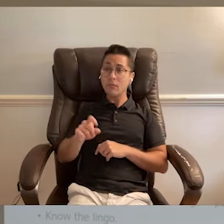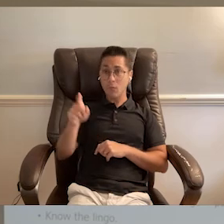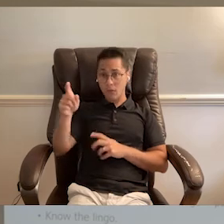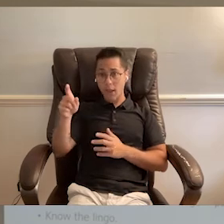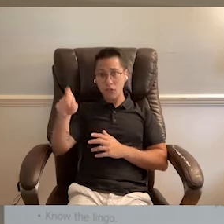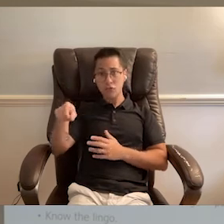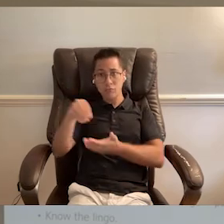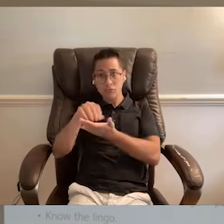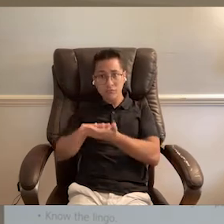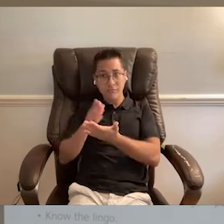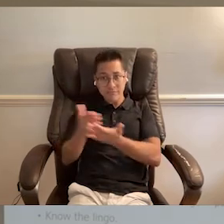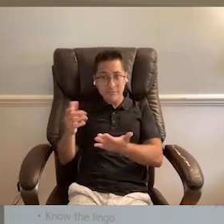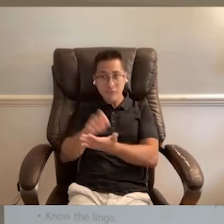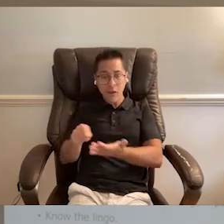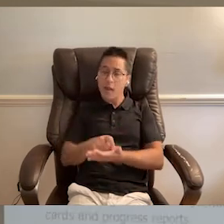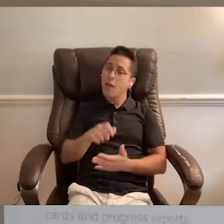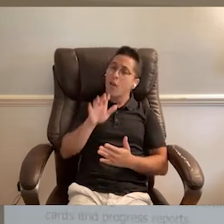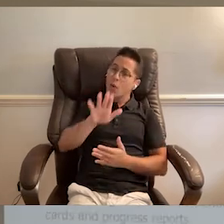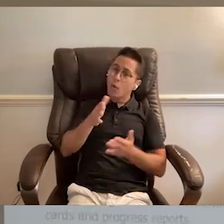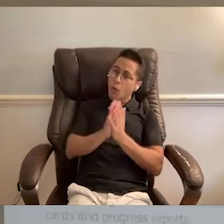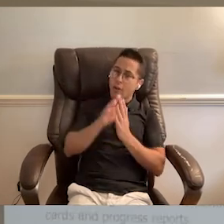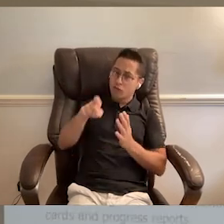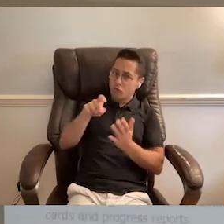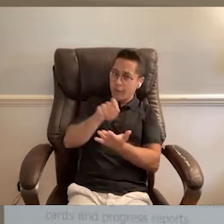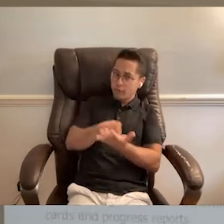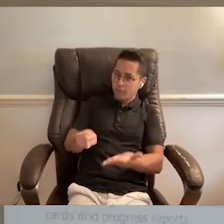your requests in writing. Okay?